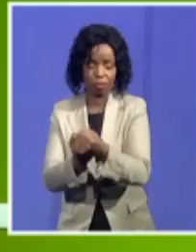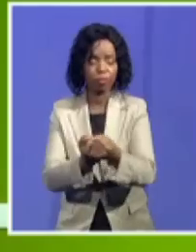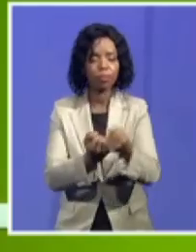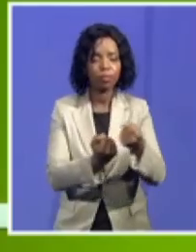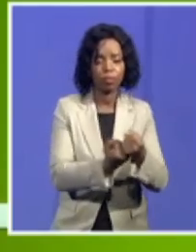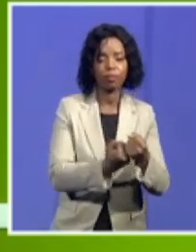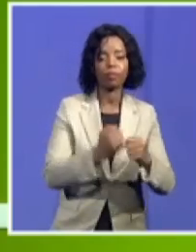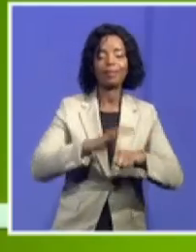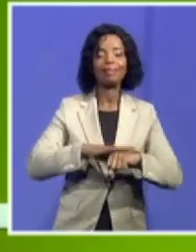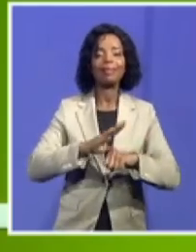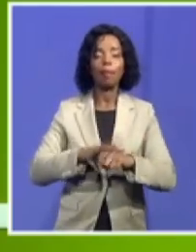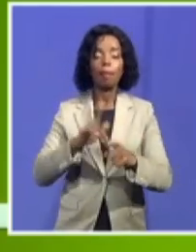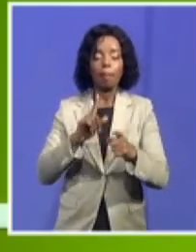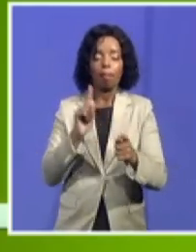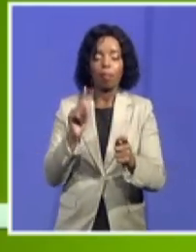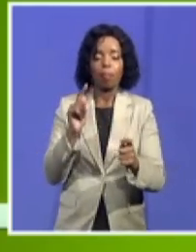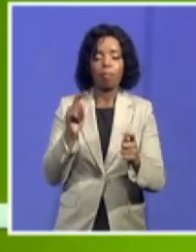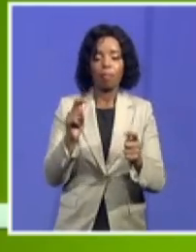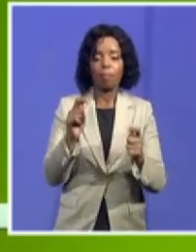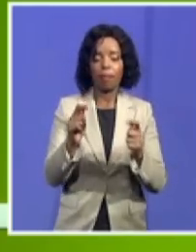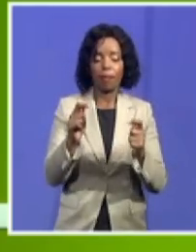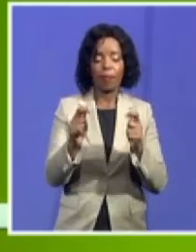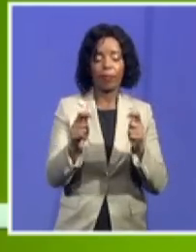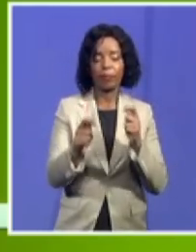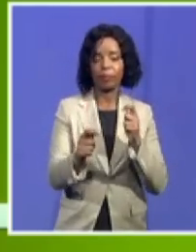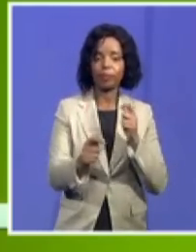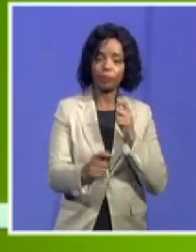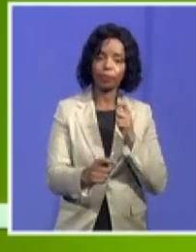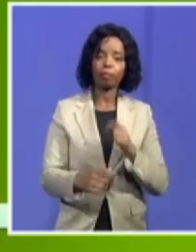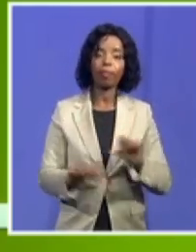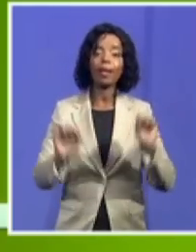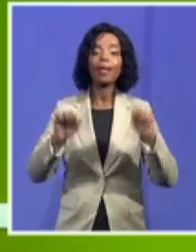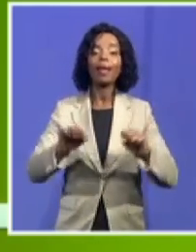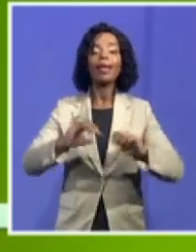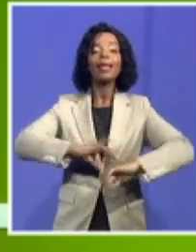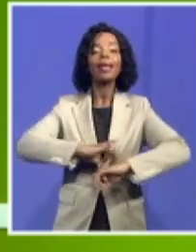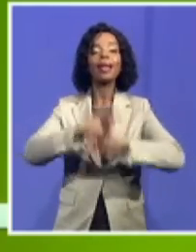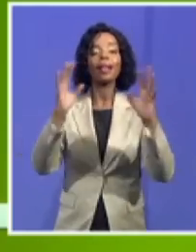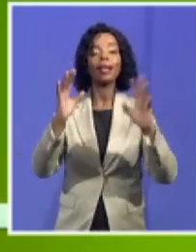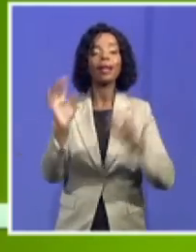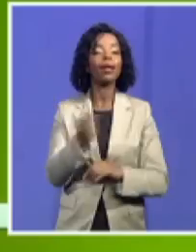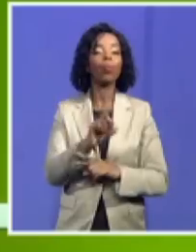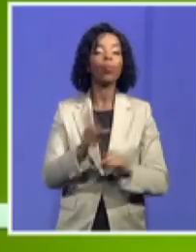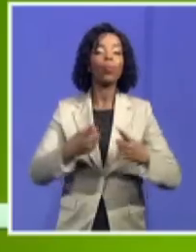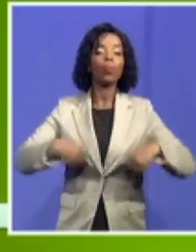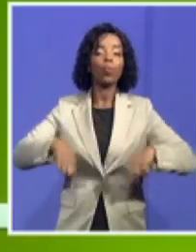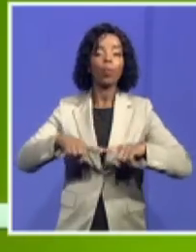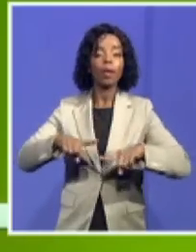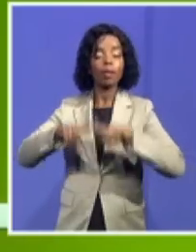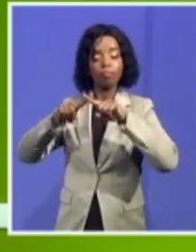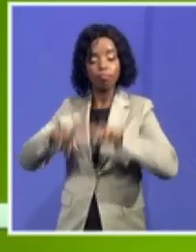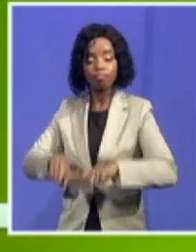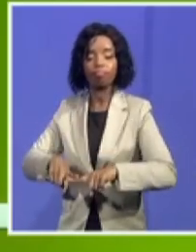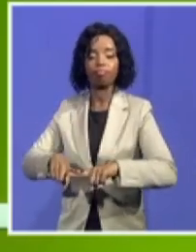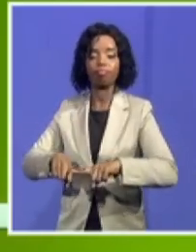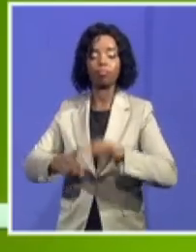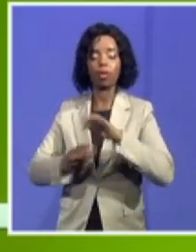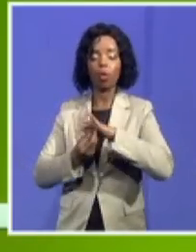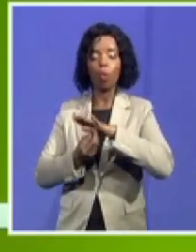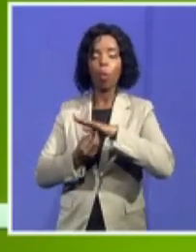of transition. It is clear that as our reliance on coal is reduced over